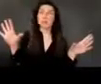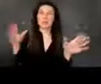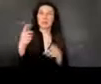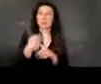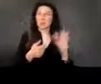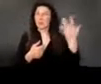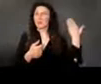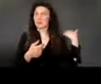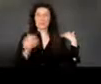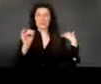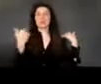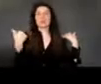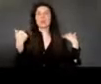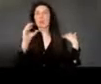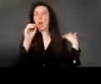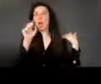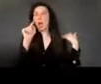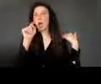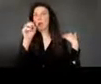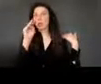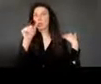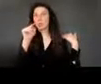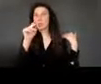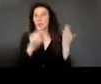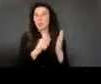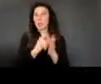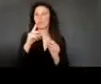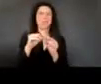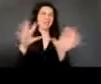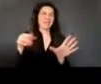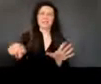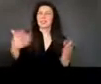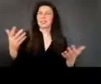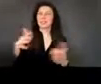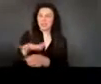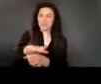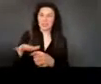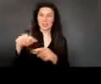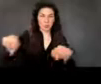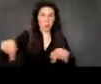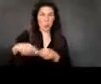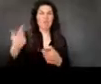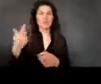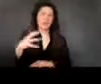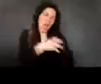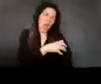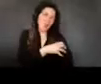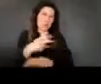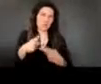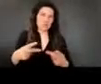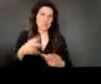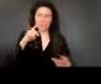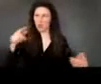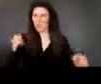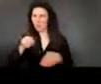Ottoman times, a kind of power space that can be actually used to affect others and so on. So